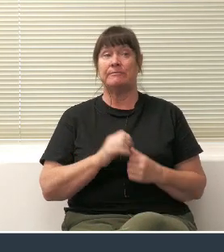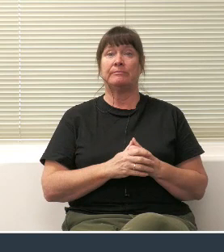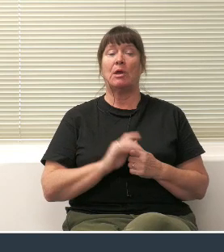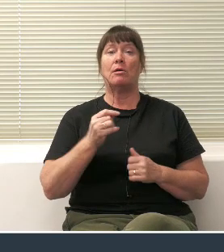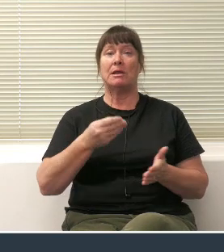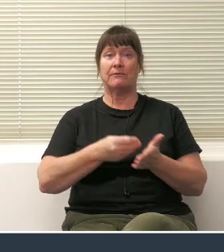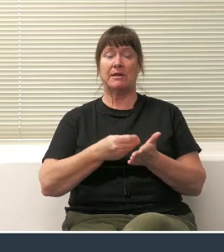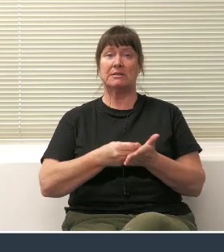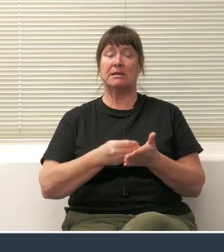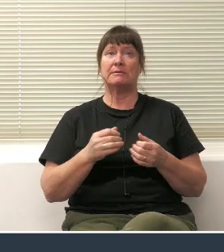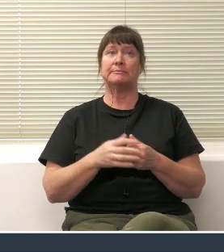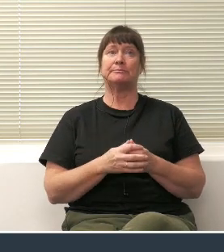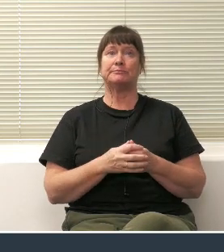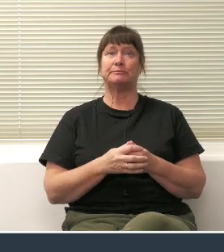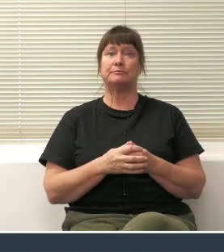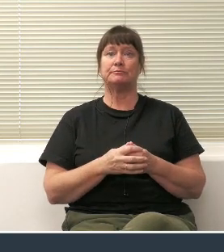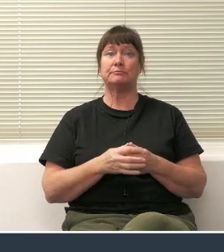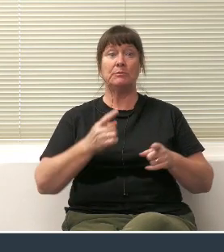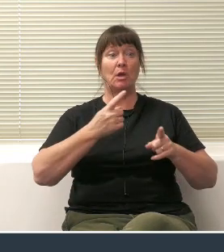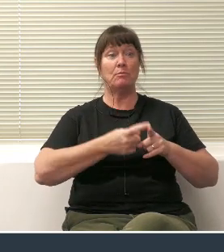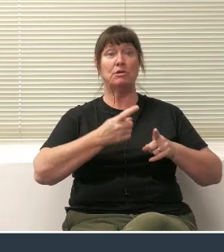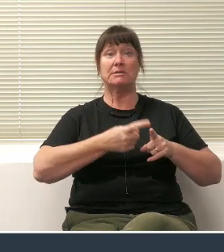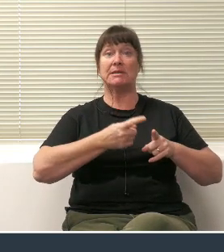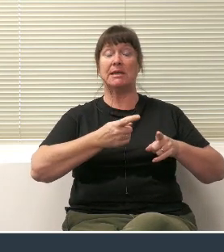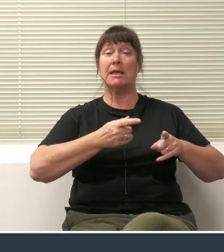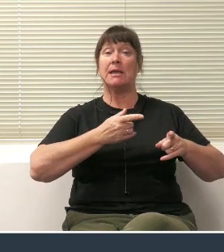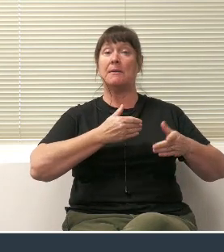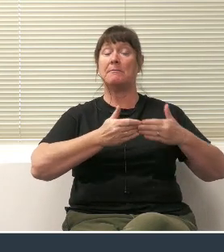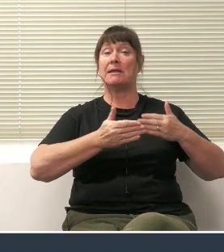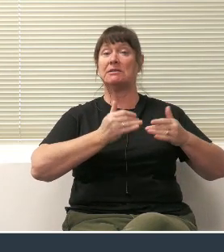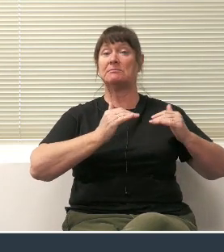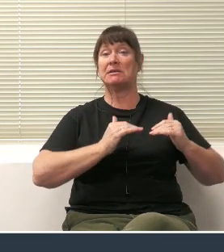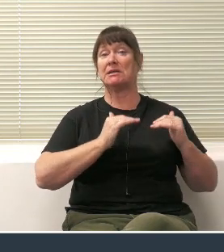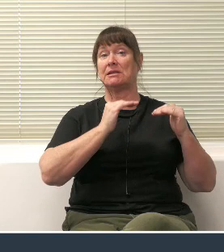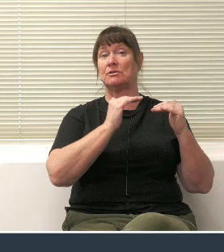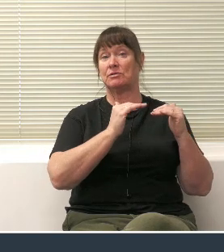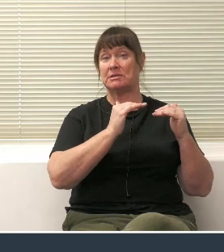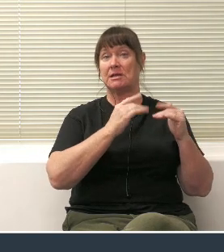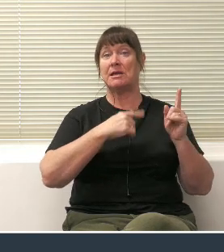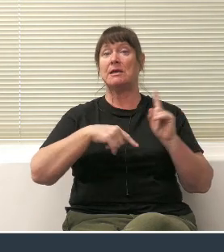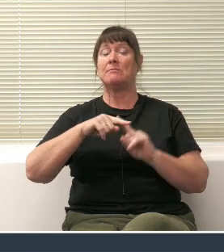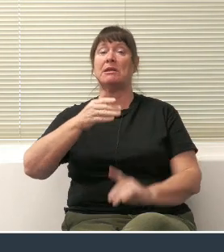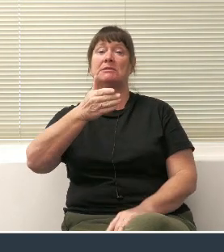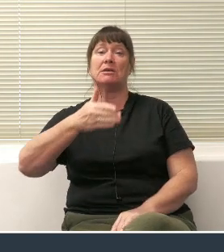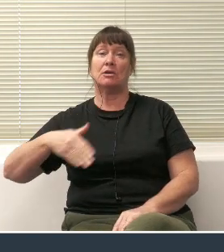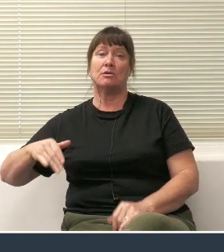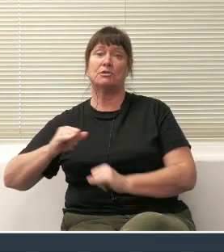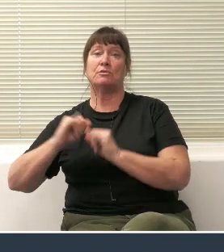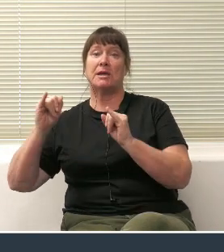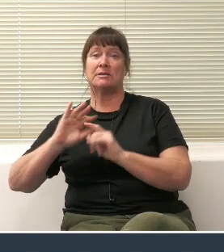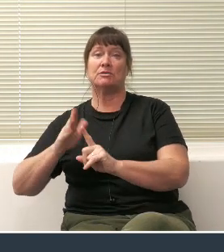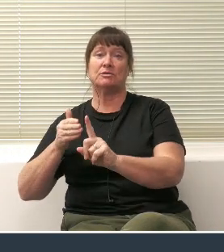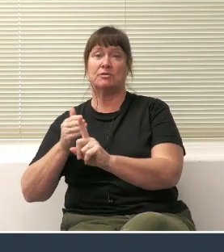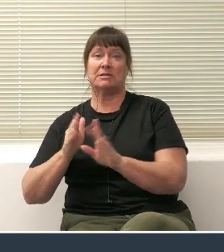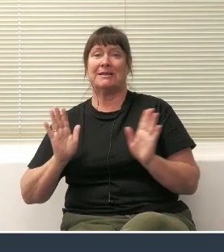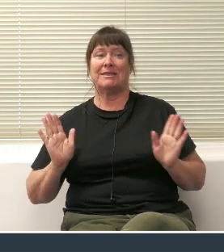be funding the emergency management increase in level of service and the coastal hazard strategy.